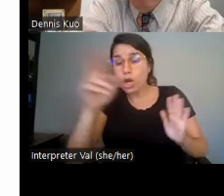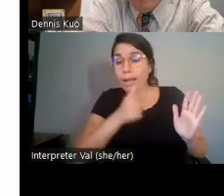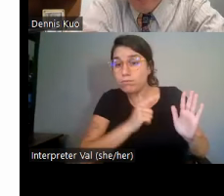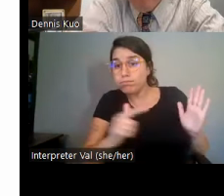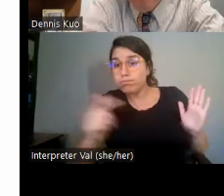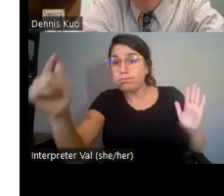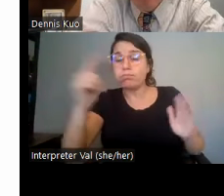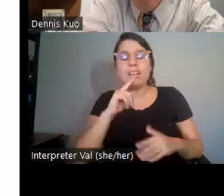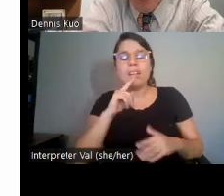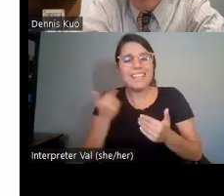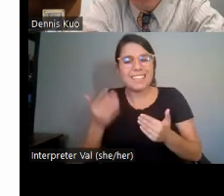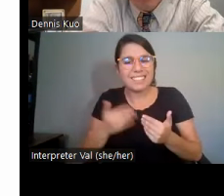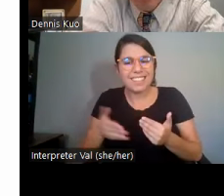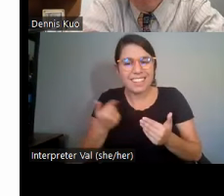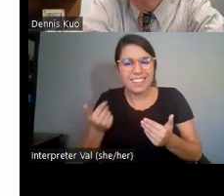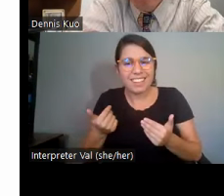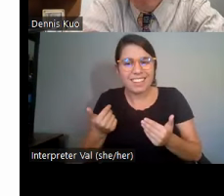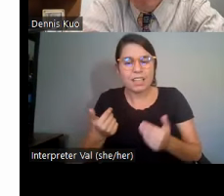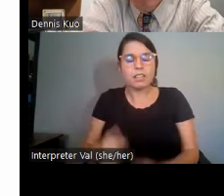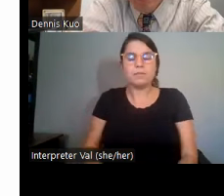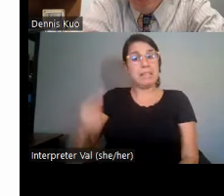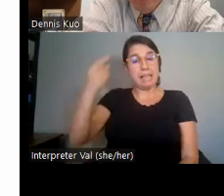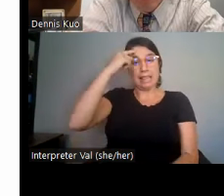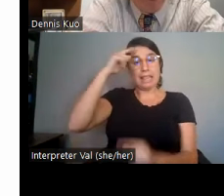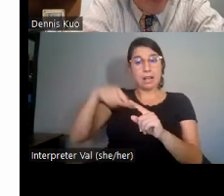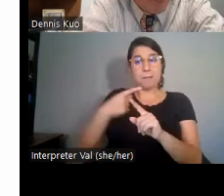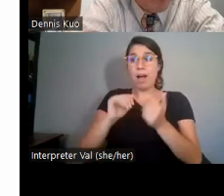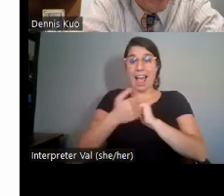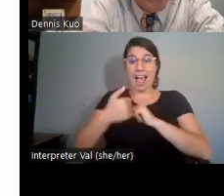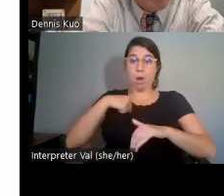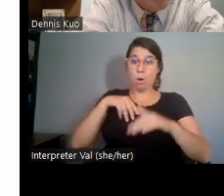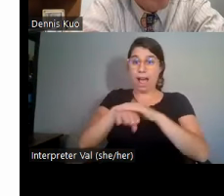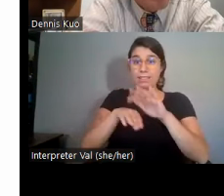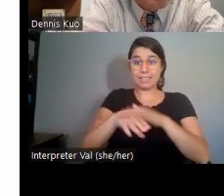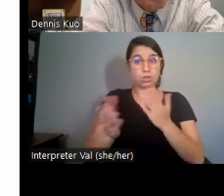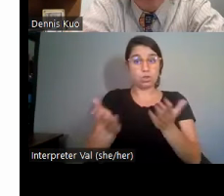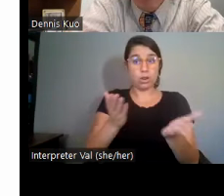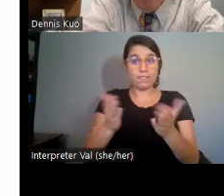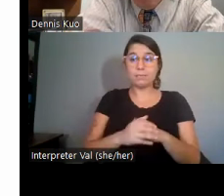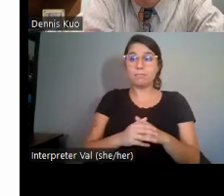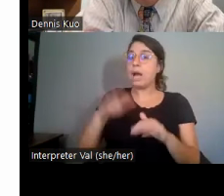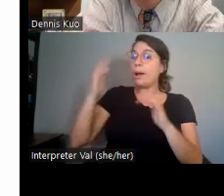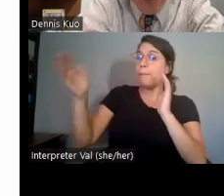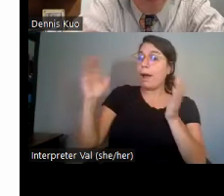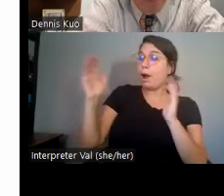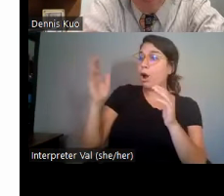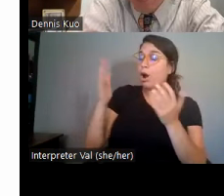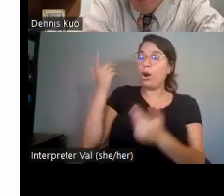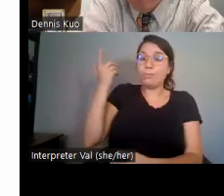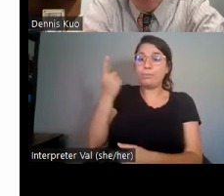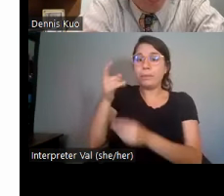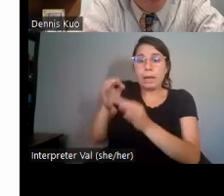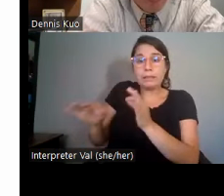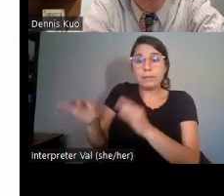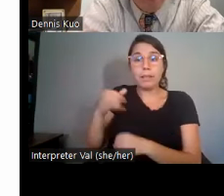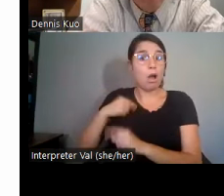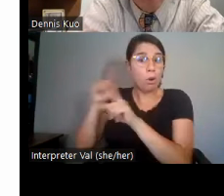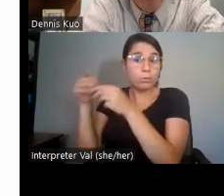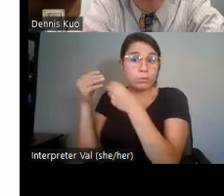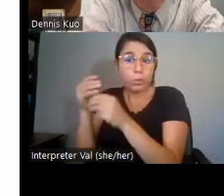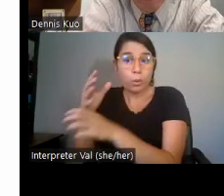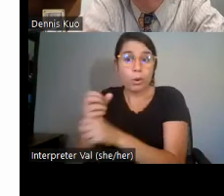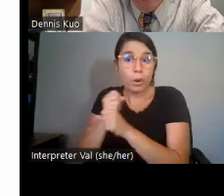When we think about how we access services, and you compare it to other things like something as simple as going to the store to get a